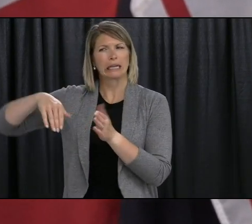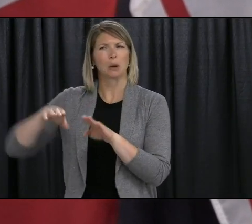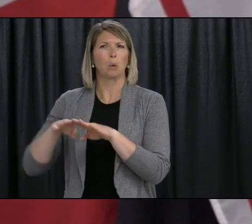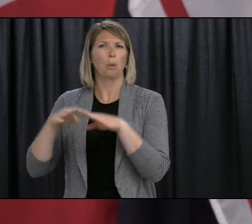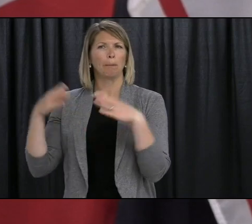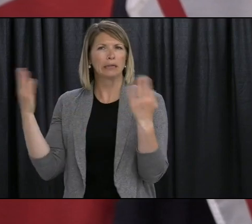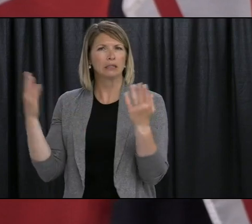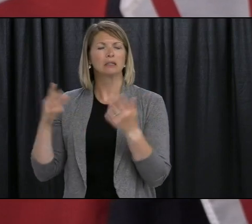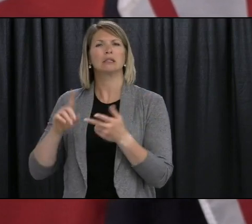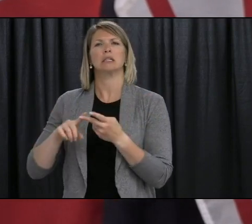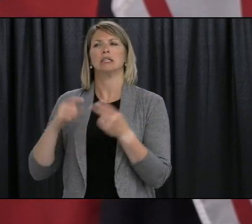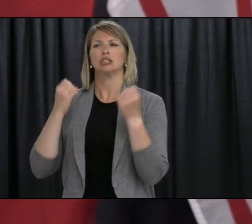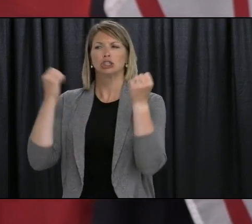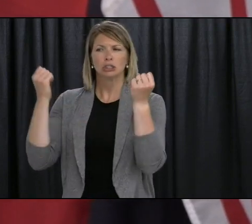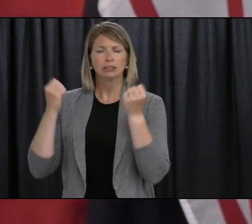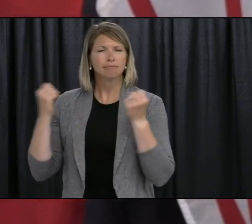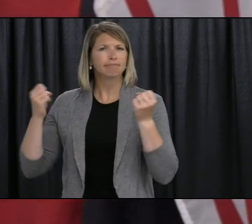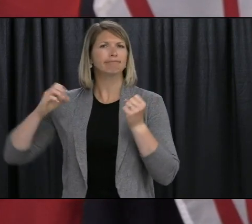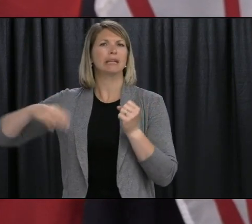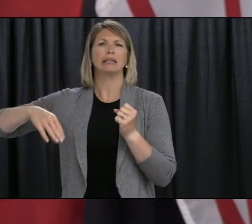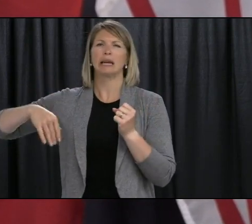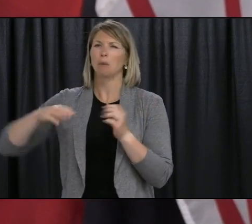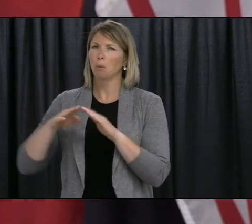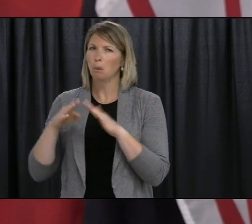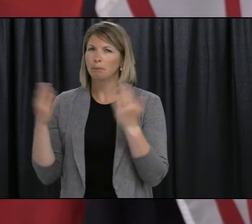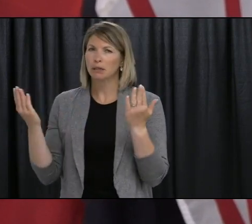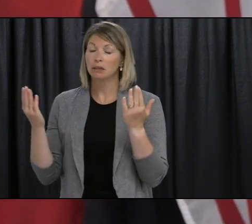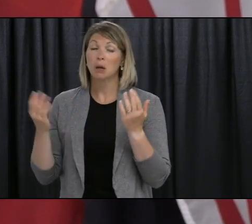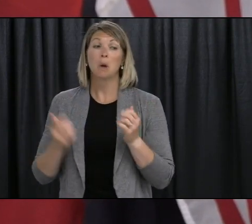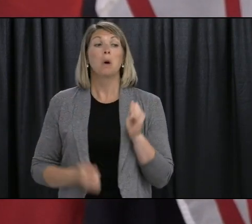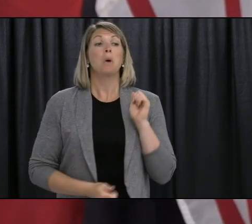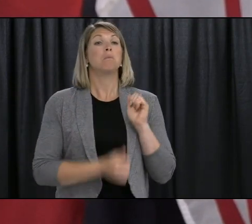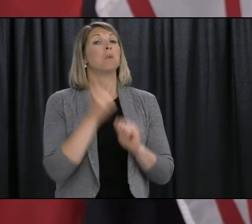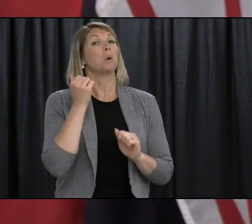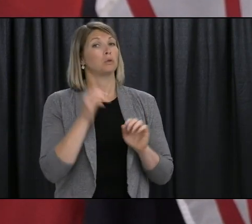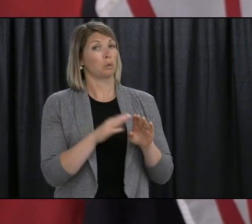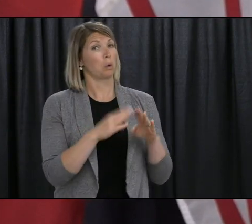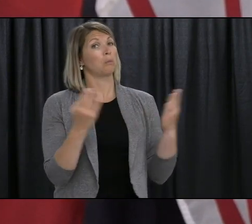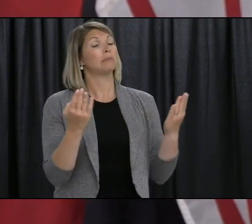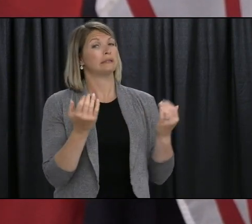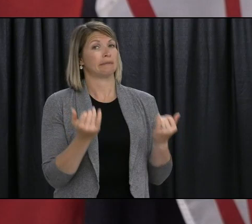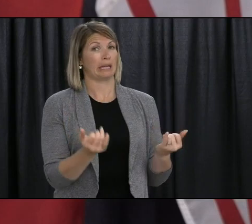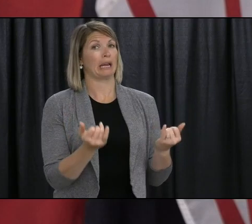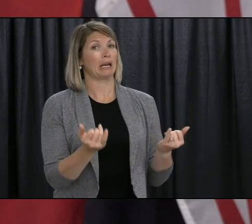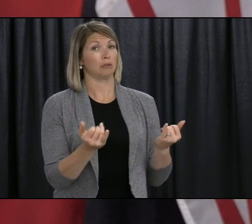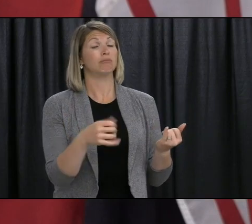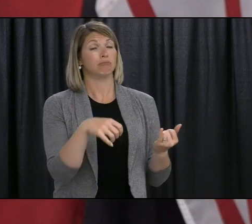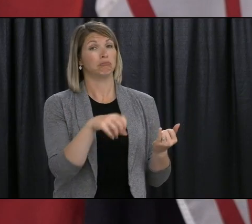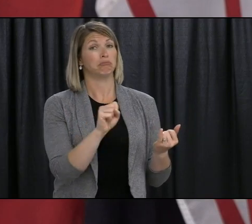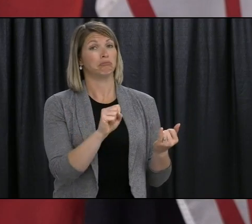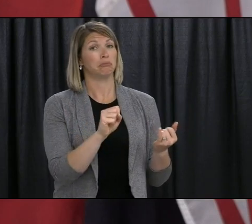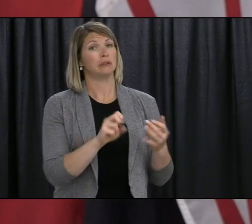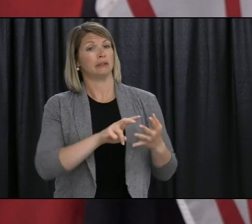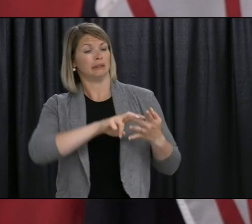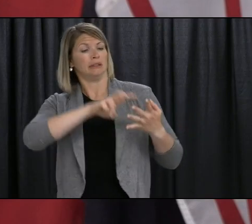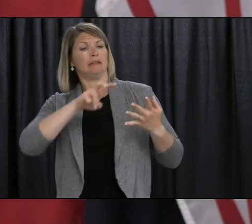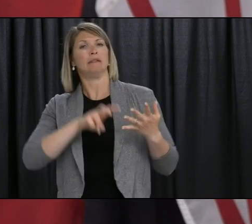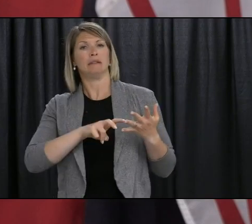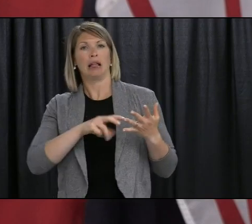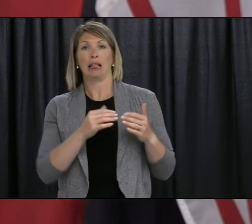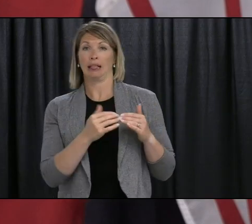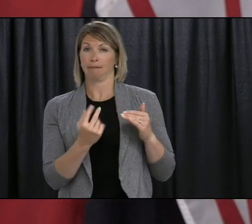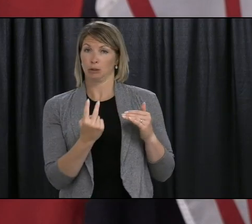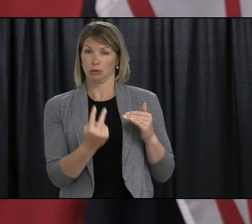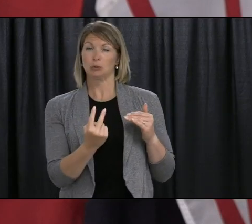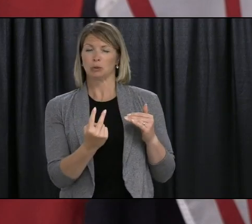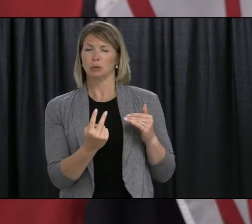So there's most places that are open right now, but under alert level 2. These are the things that will be considered. Then, of